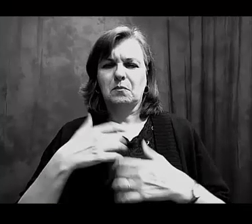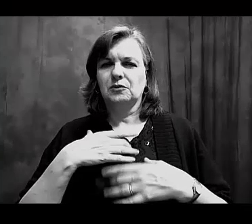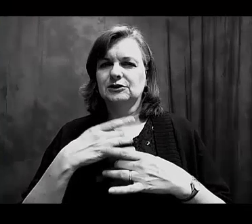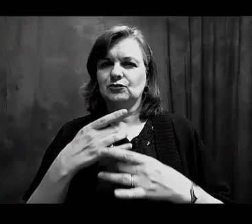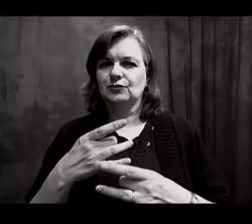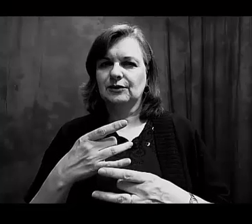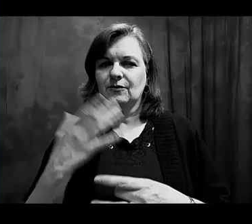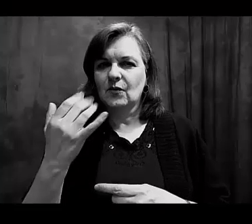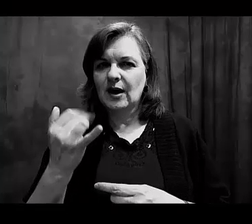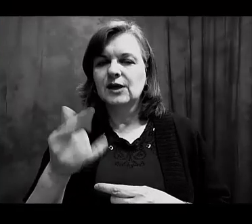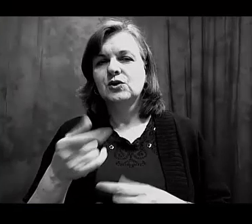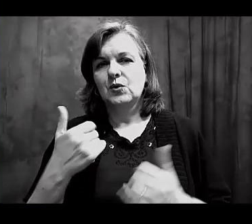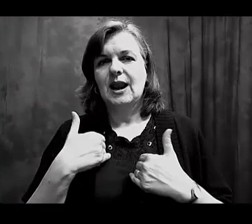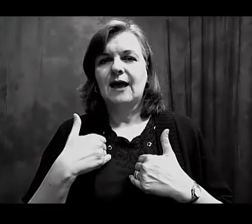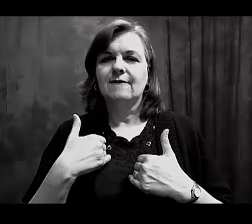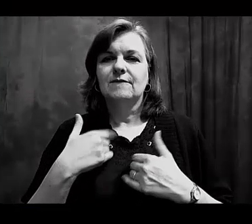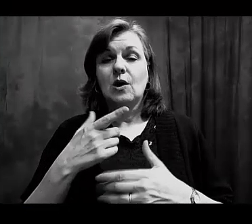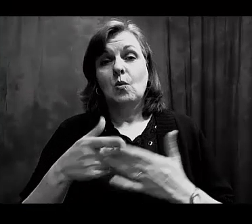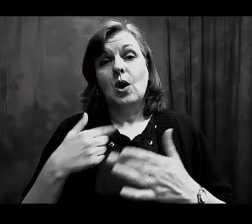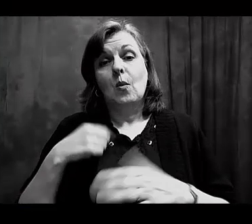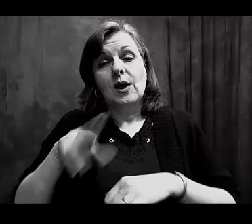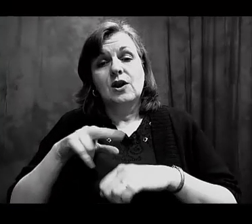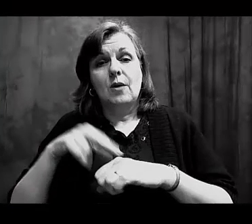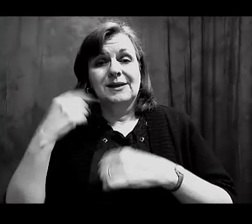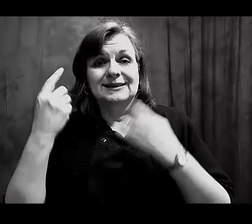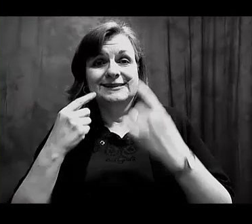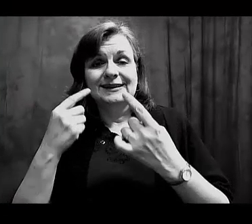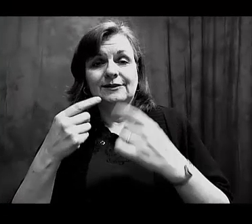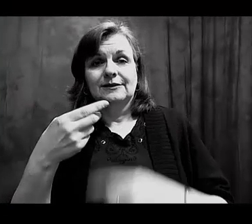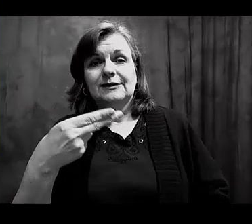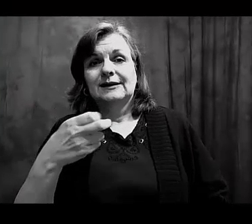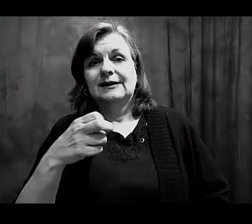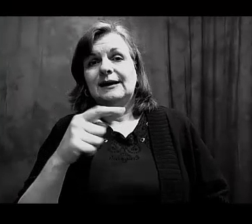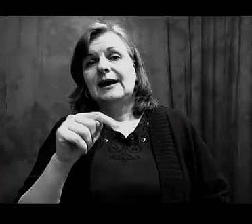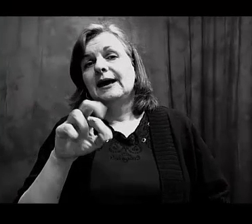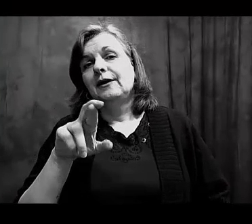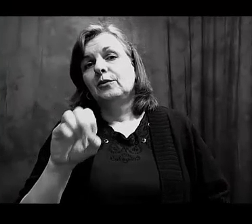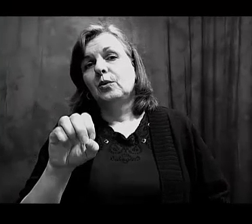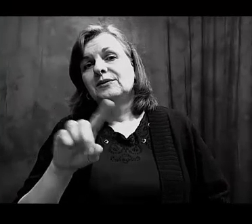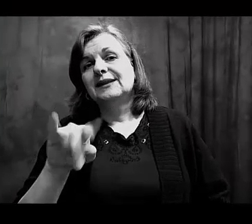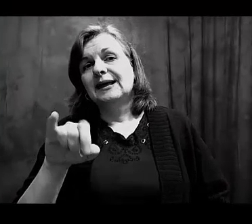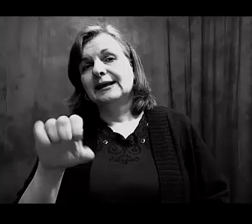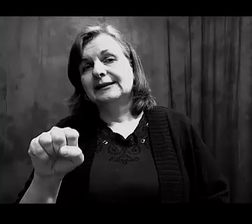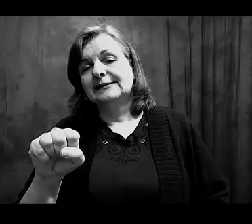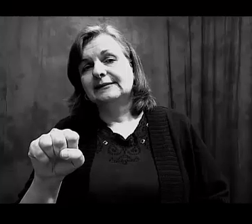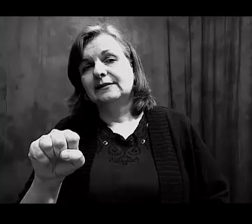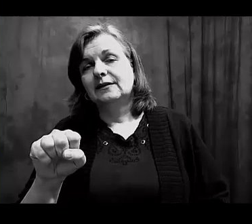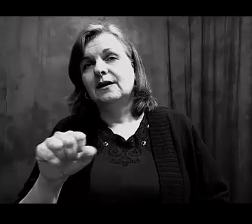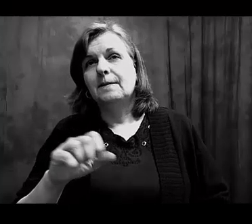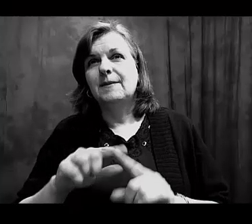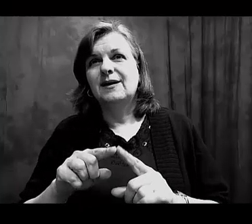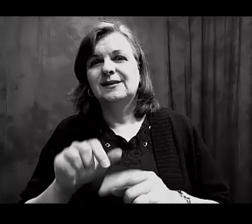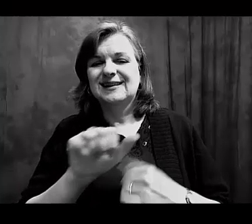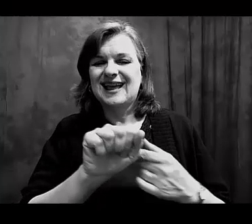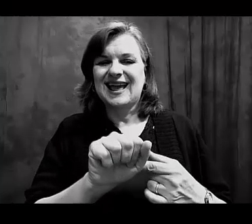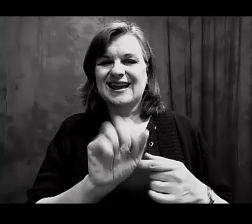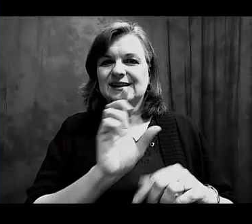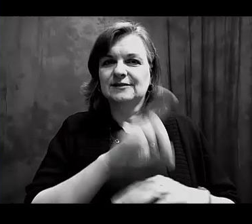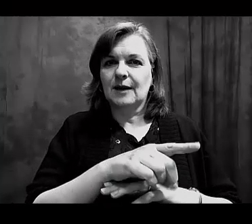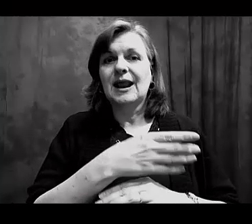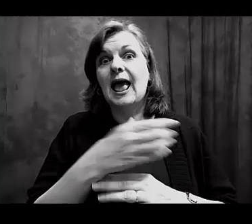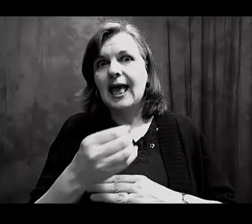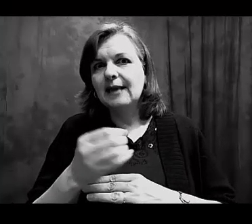this AB, because you can actually have what we would normally consider a heterozygote state, but because A is